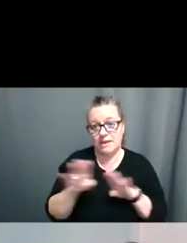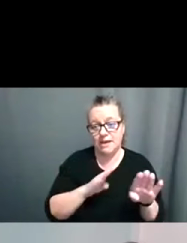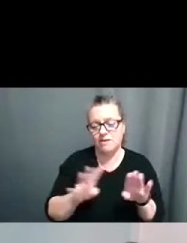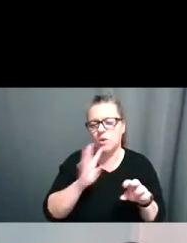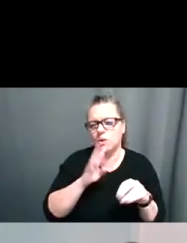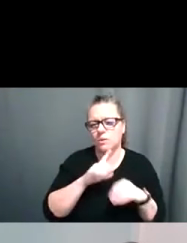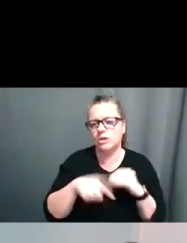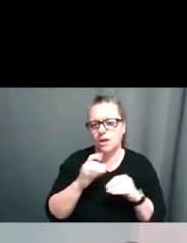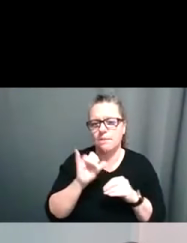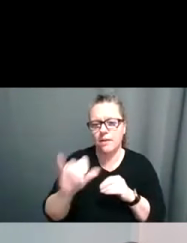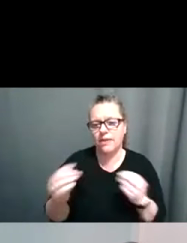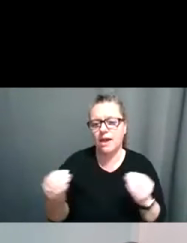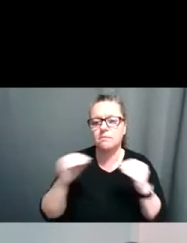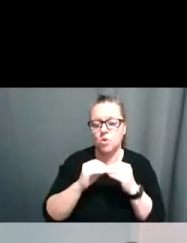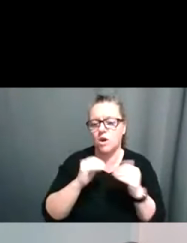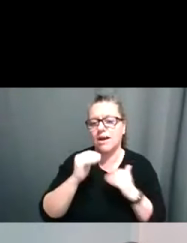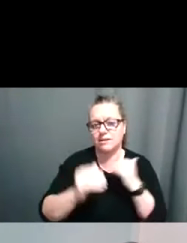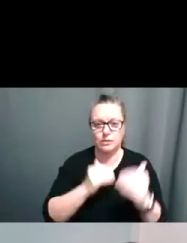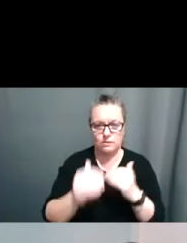that more as we move forward.